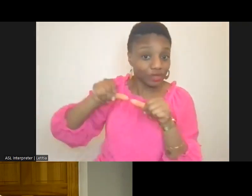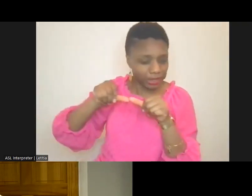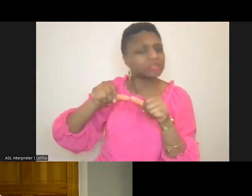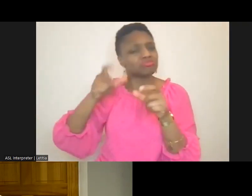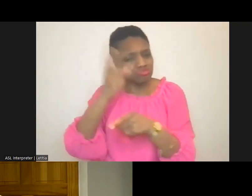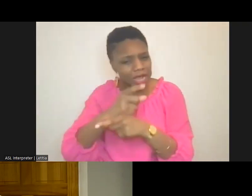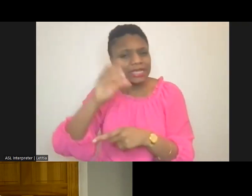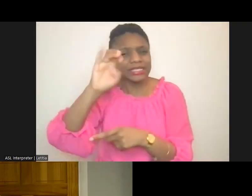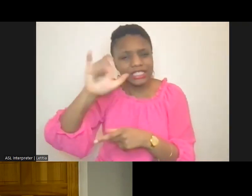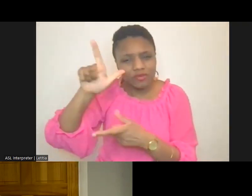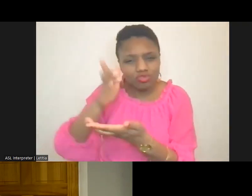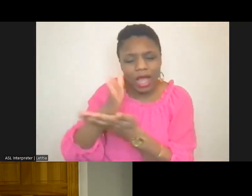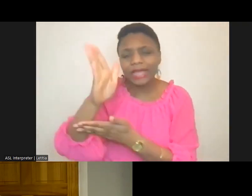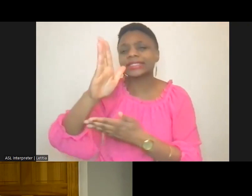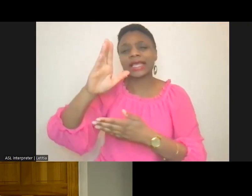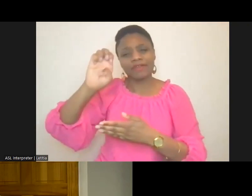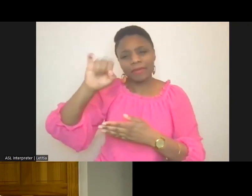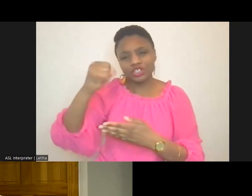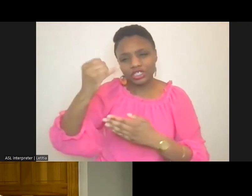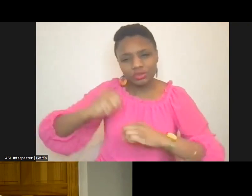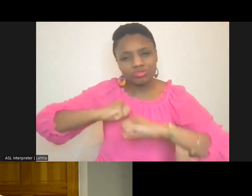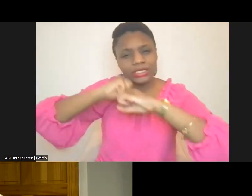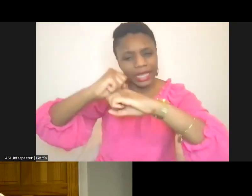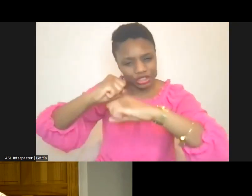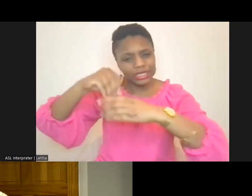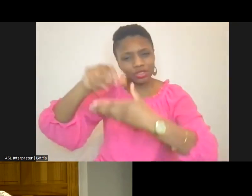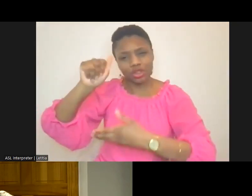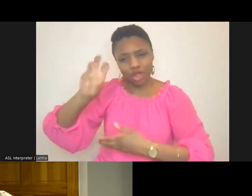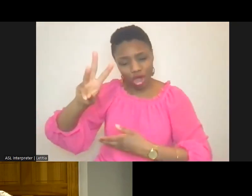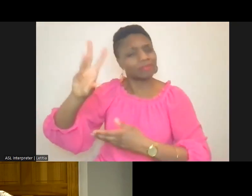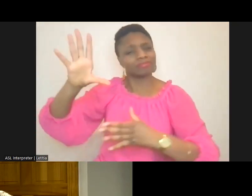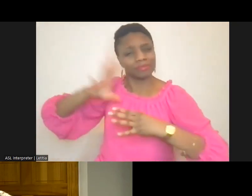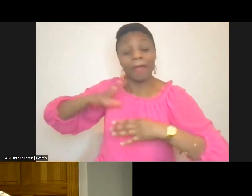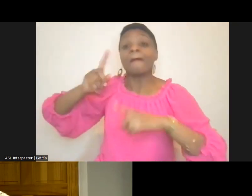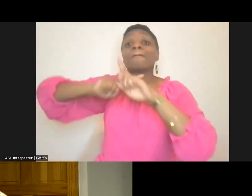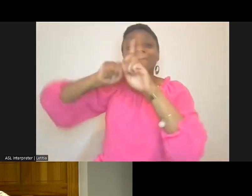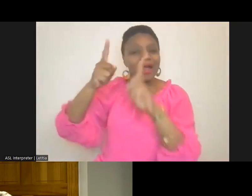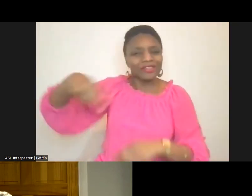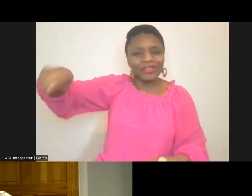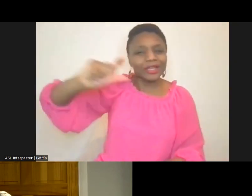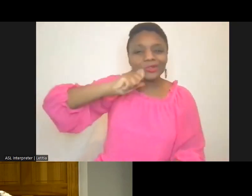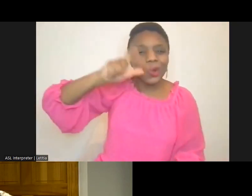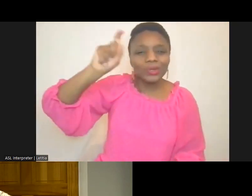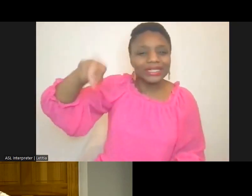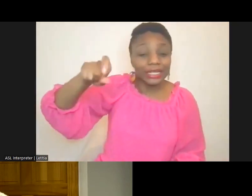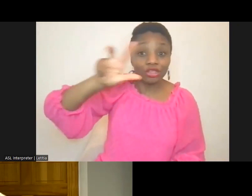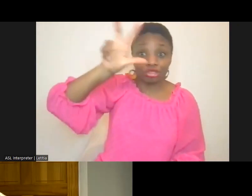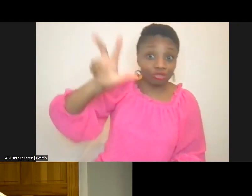and environmental justice protections that are laid out in the law, but maybe they don't need the $3